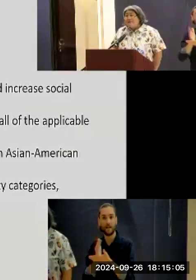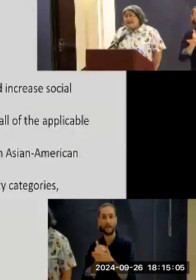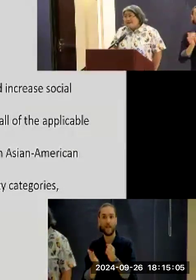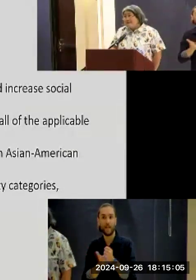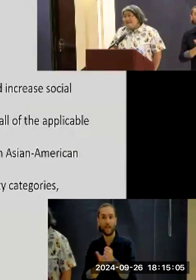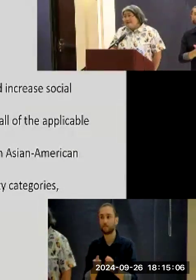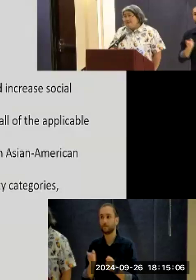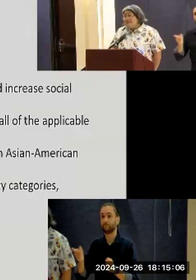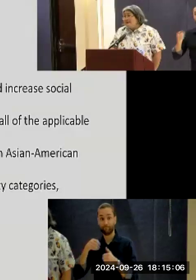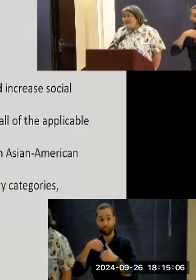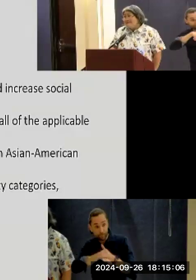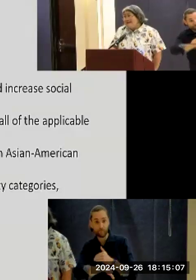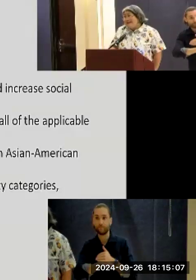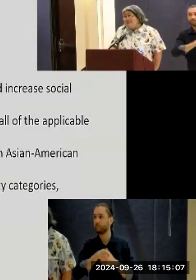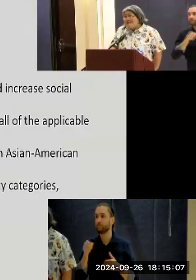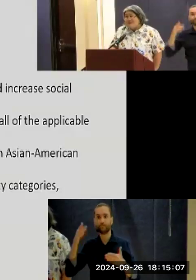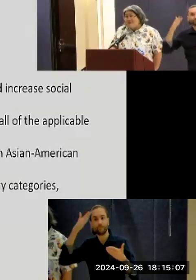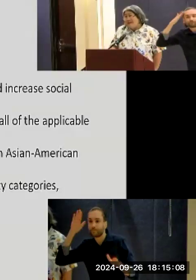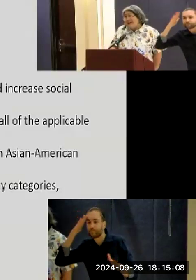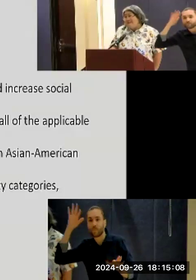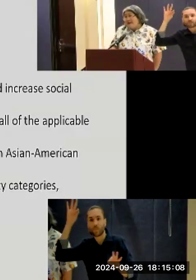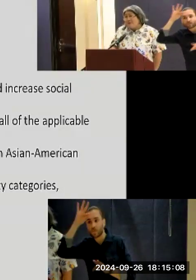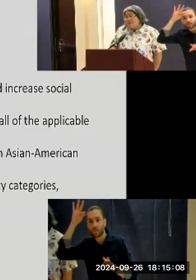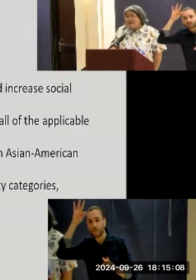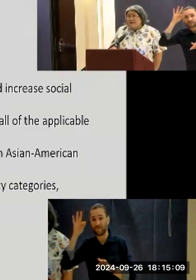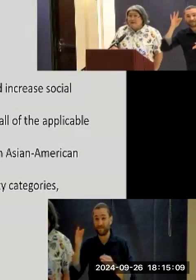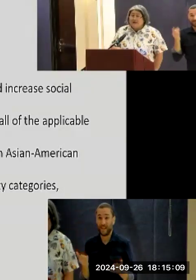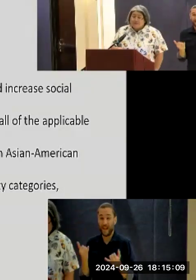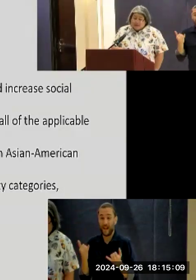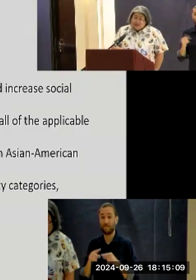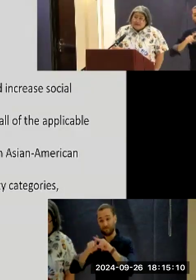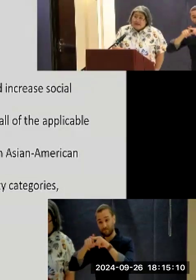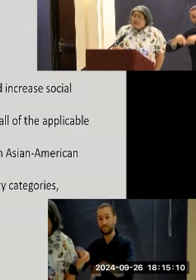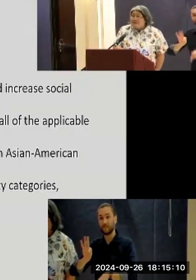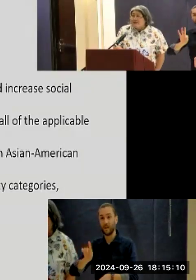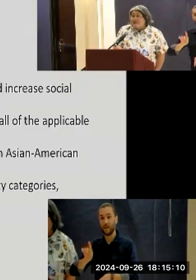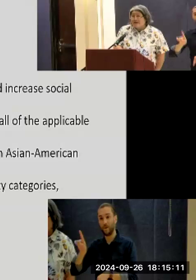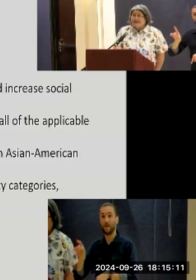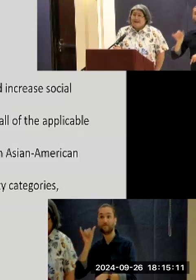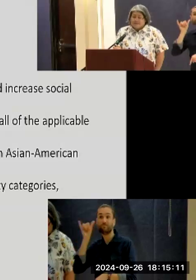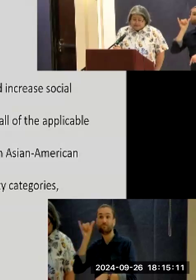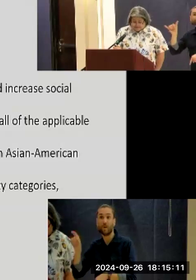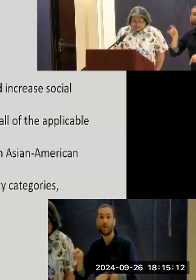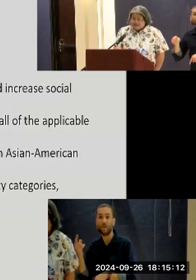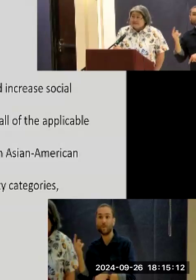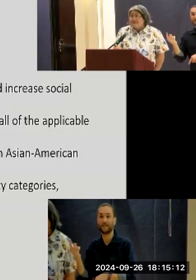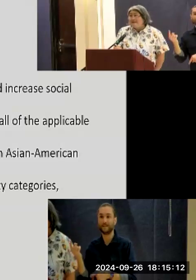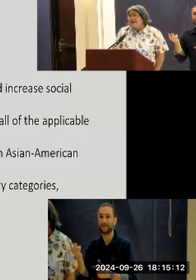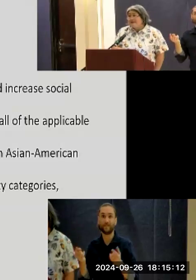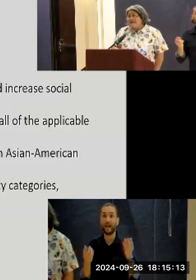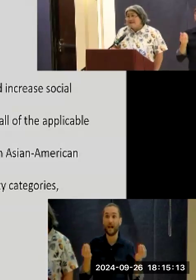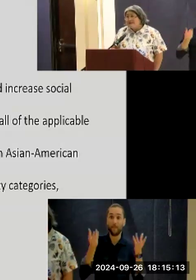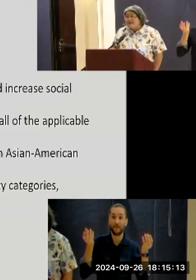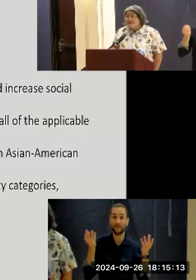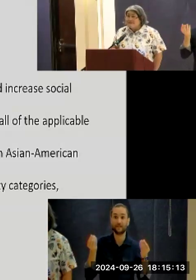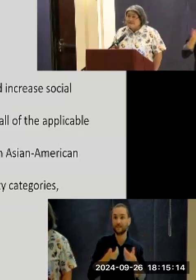So that the police know, because right now we still only have 911. And we're not just calling the ambulance services. So we need to increase